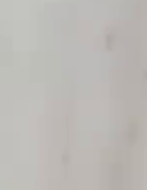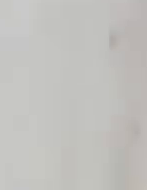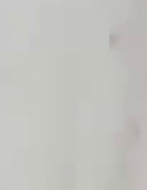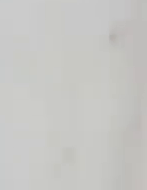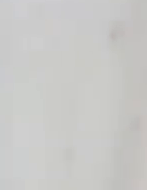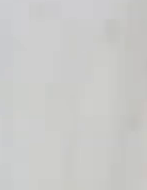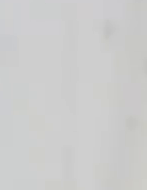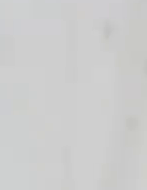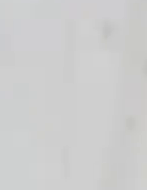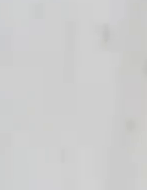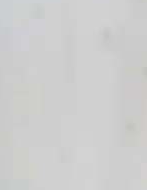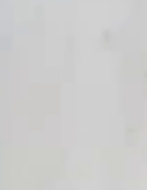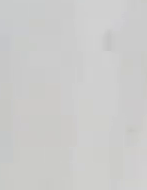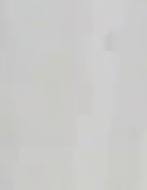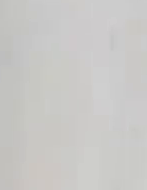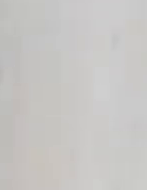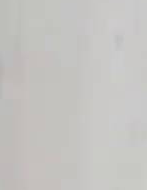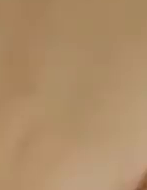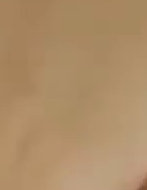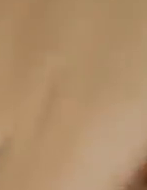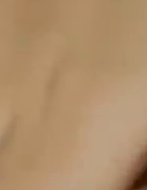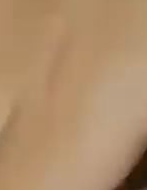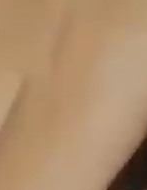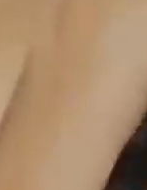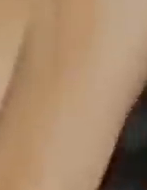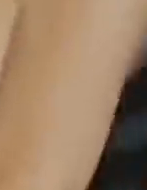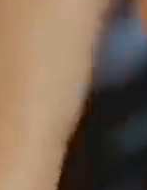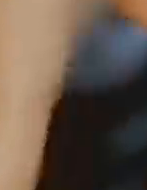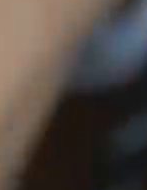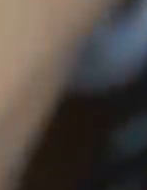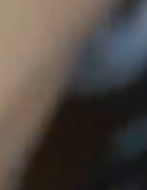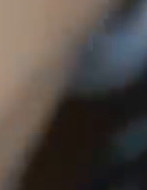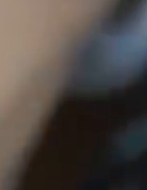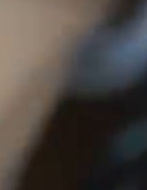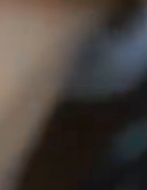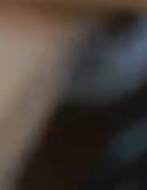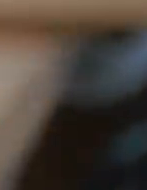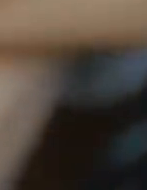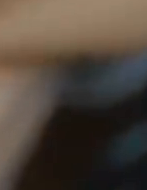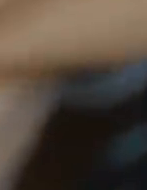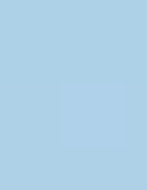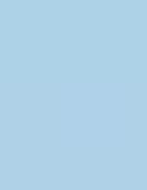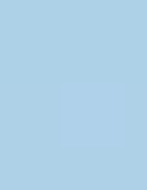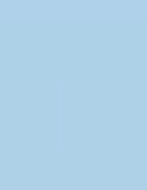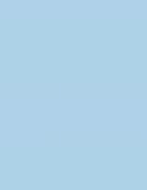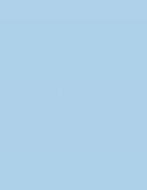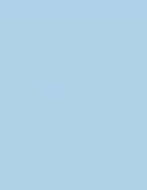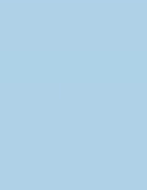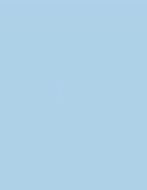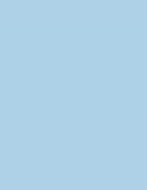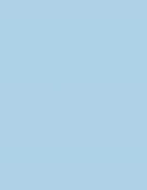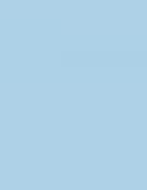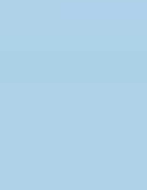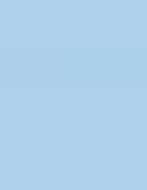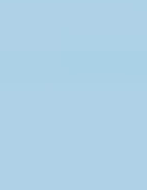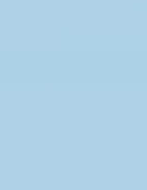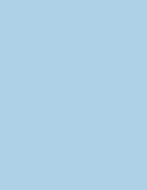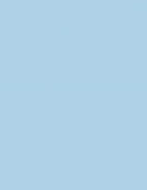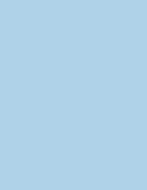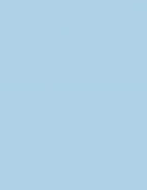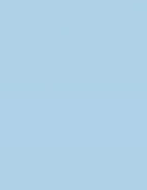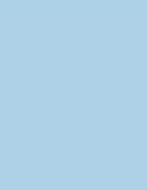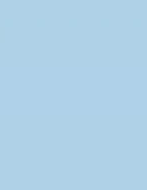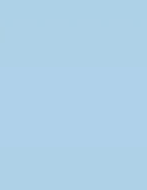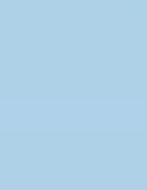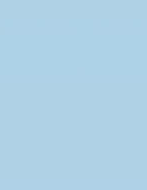and not visiting other households. We can save lives. Remember, social